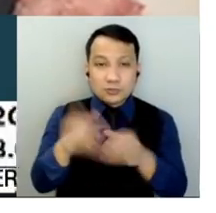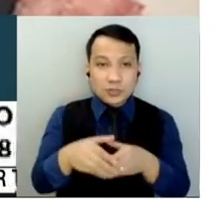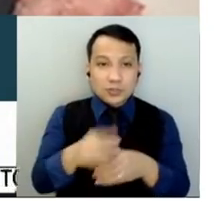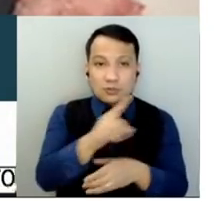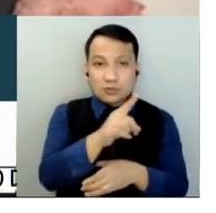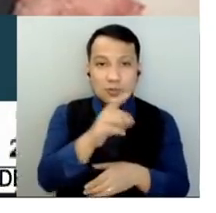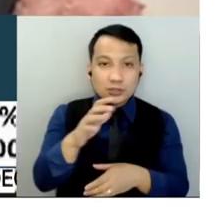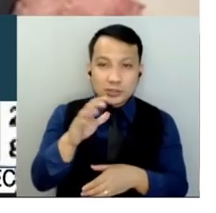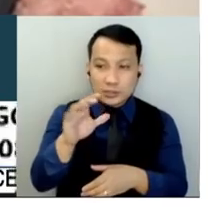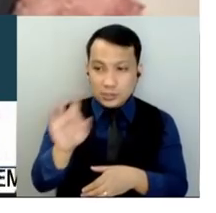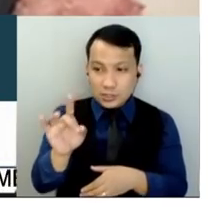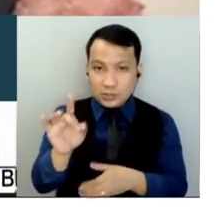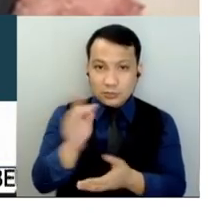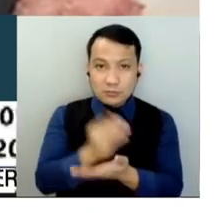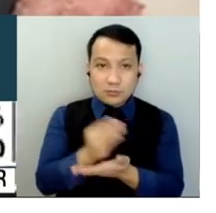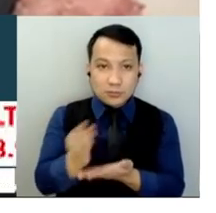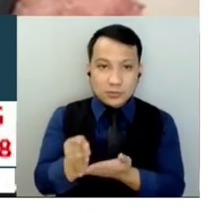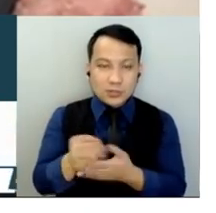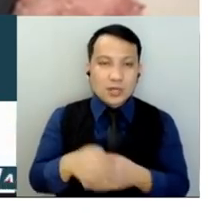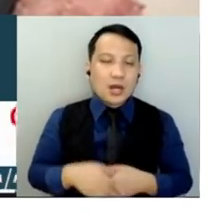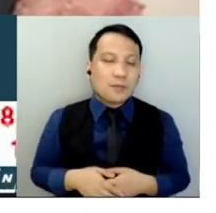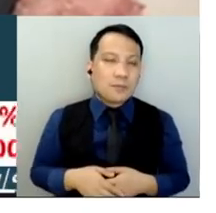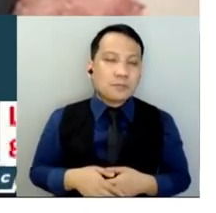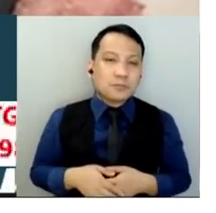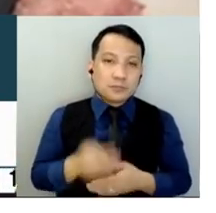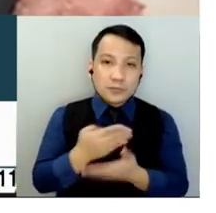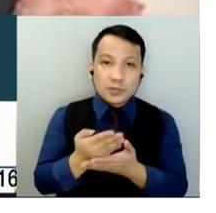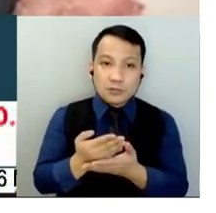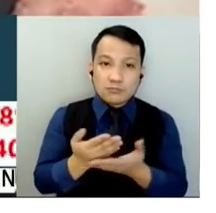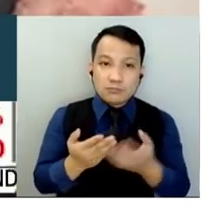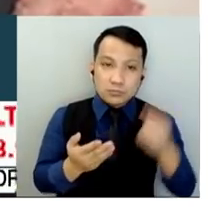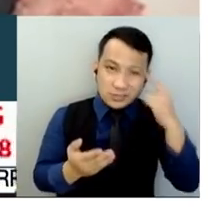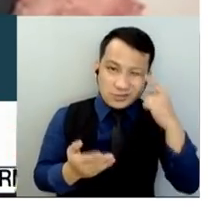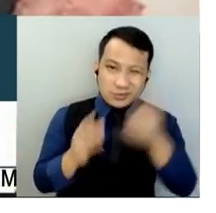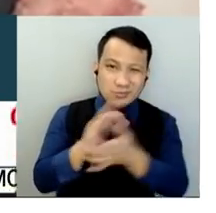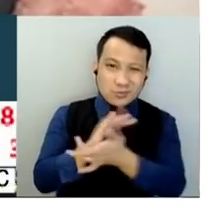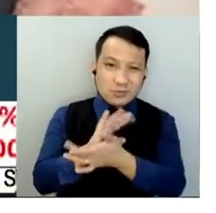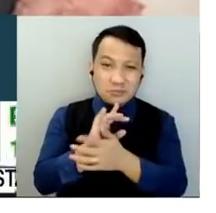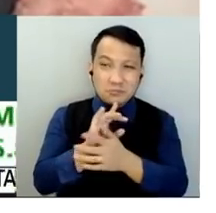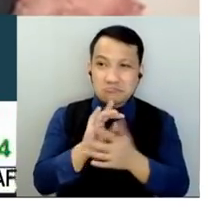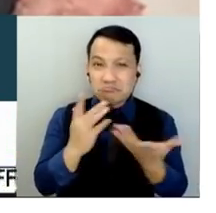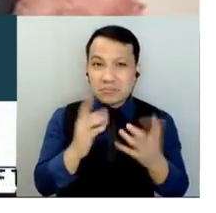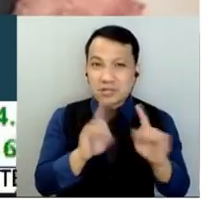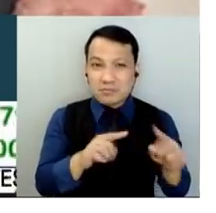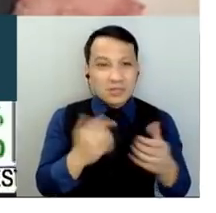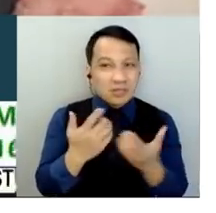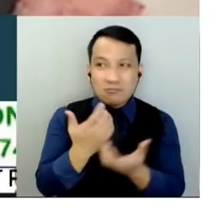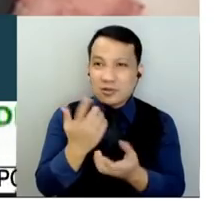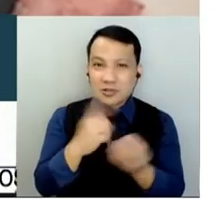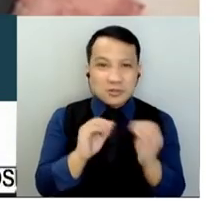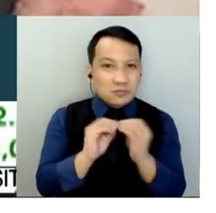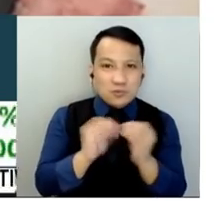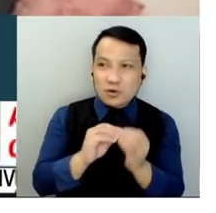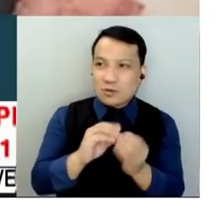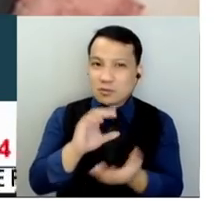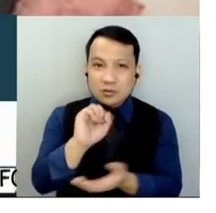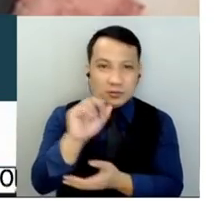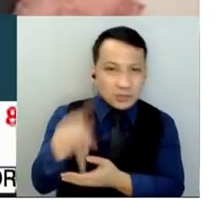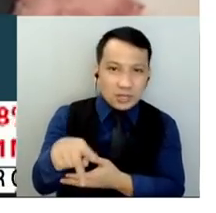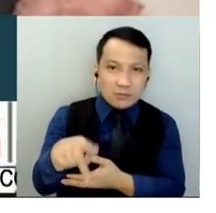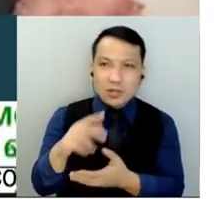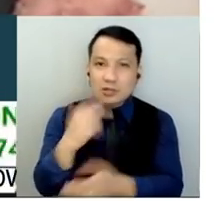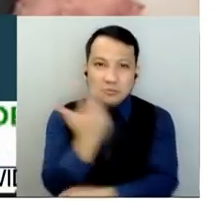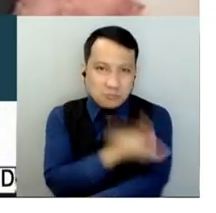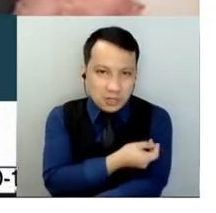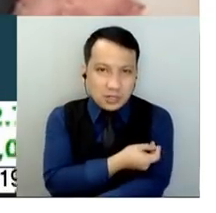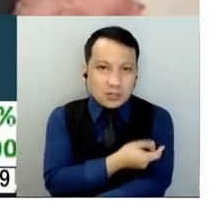billion pesos, right? And of course, when you think about pandemic response, it's not just ayuda. It's primarily your vaccination program. And